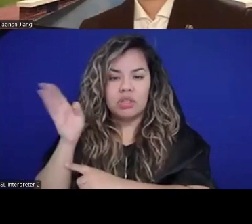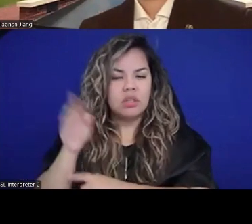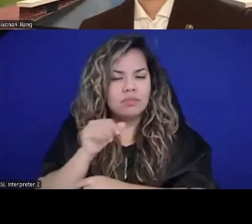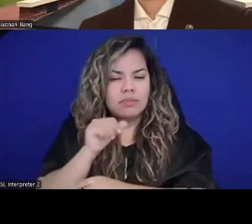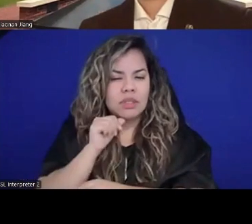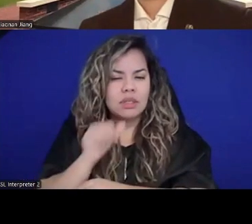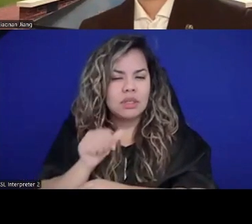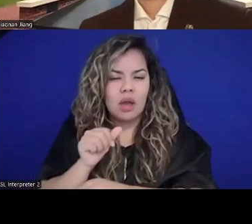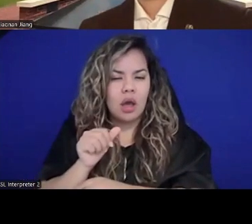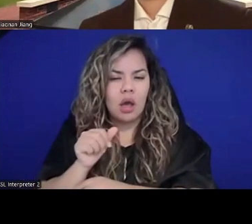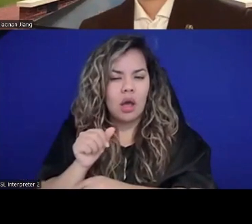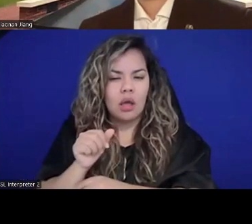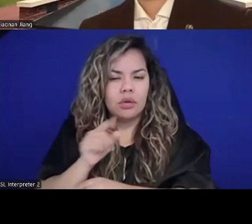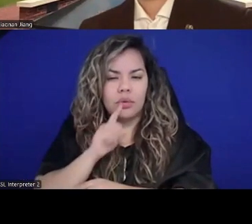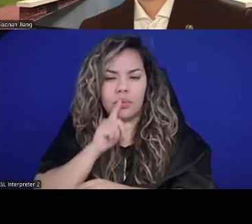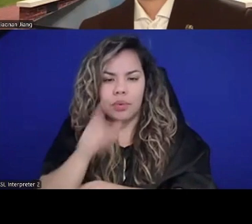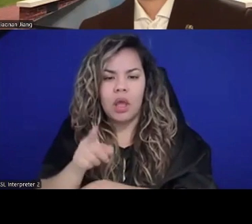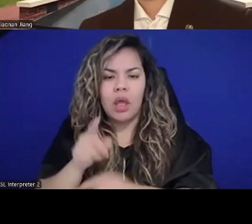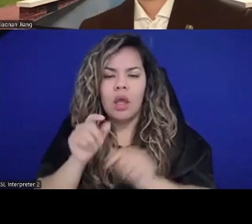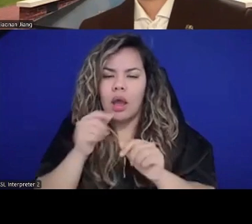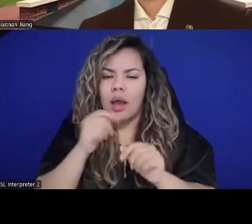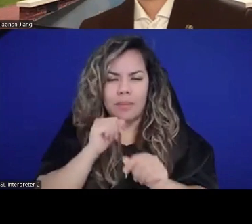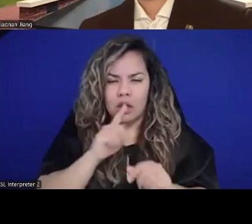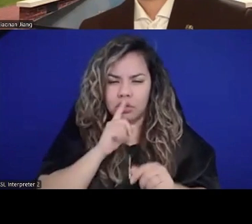what CIE means. Could you probably